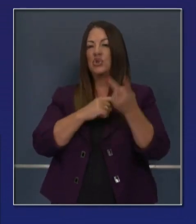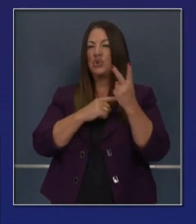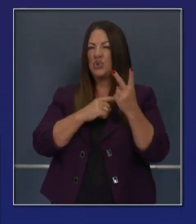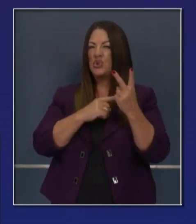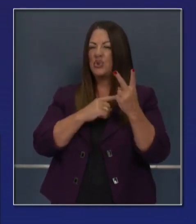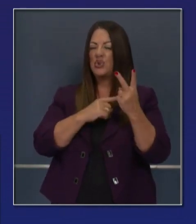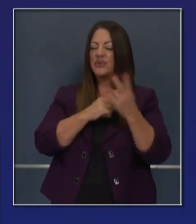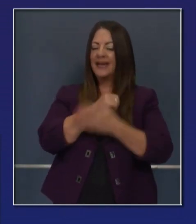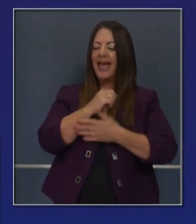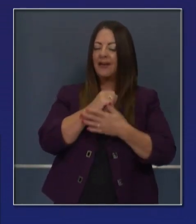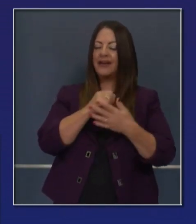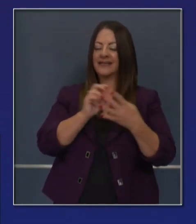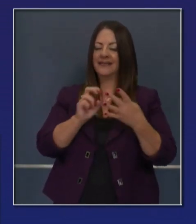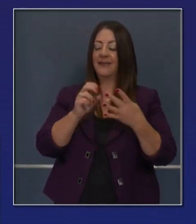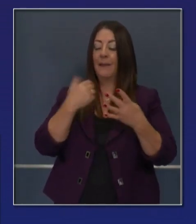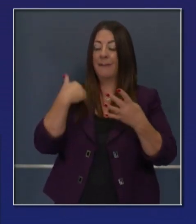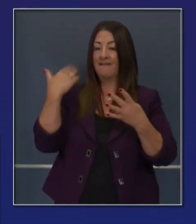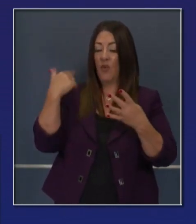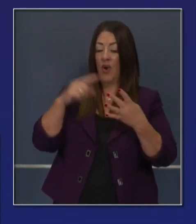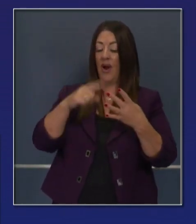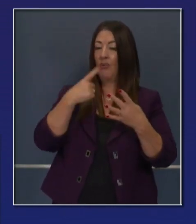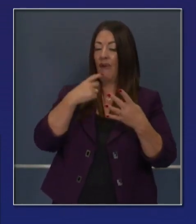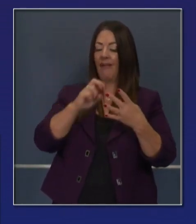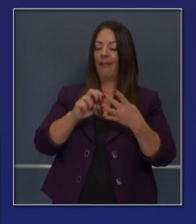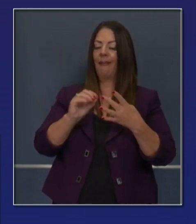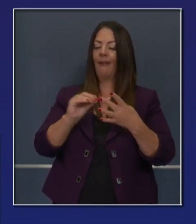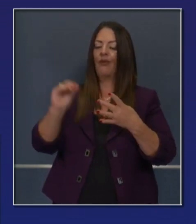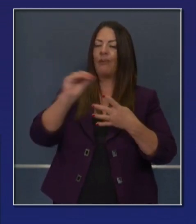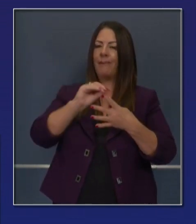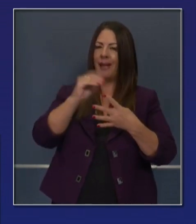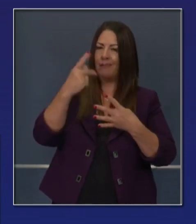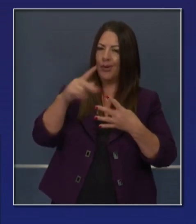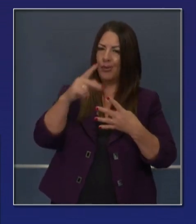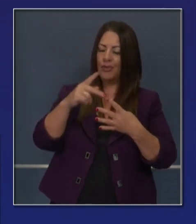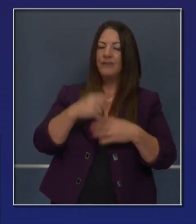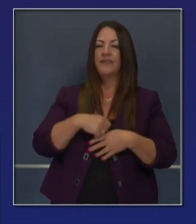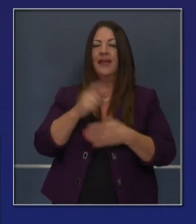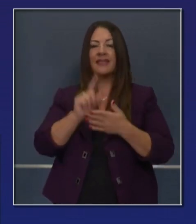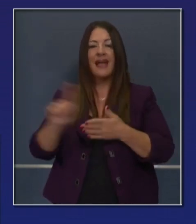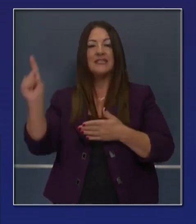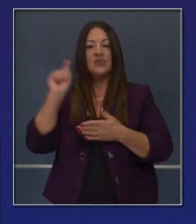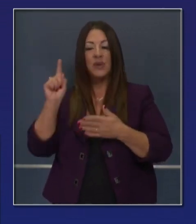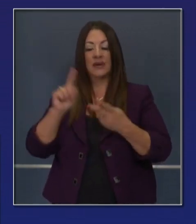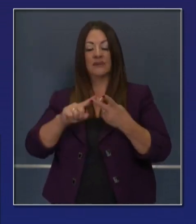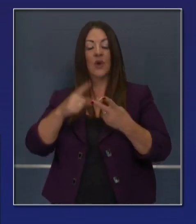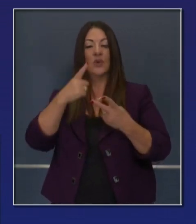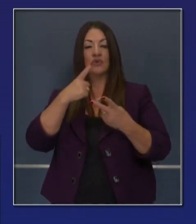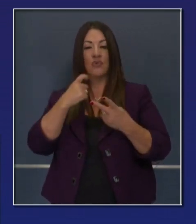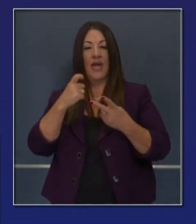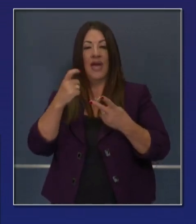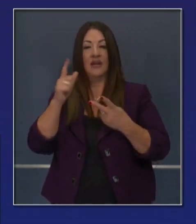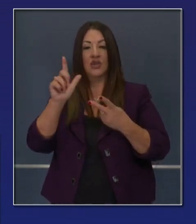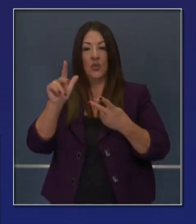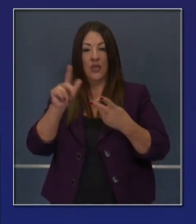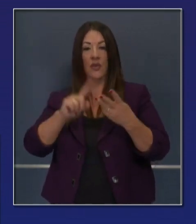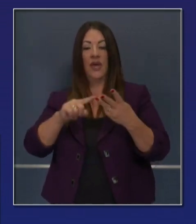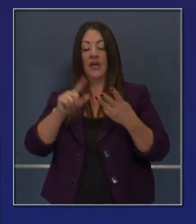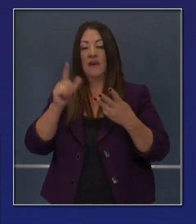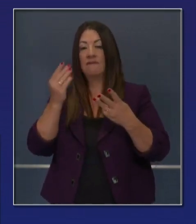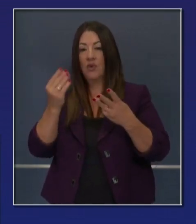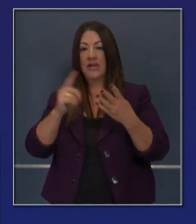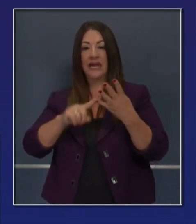moved back from red tier to the purple tier. 23 counties in red last week, 14 in orange, and 9 counties in